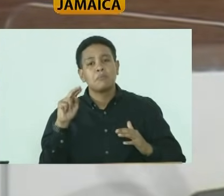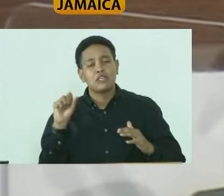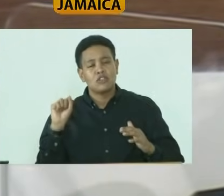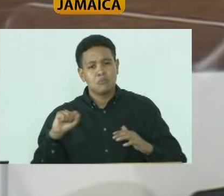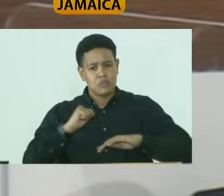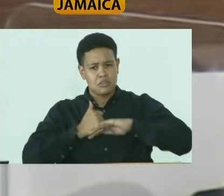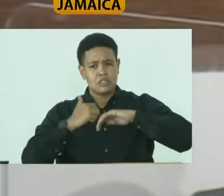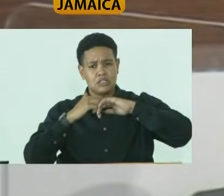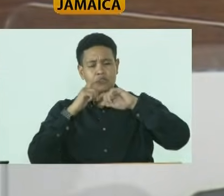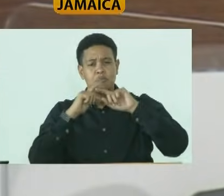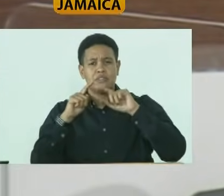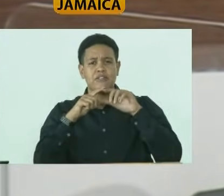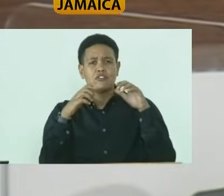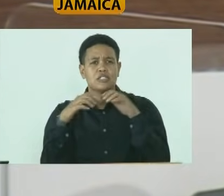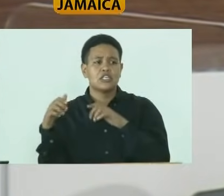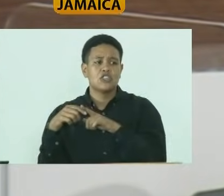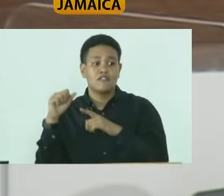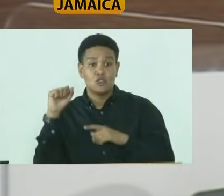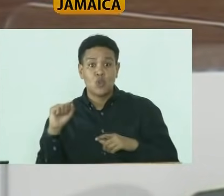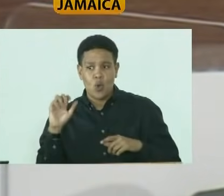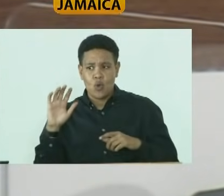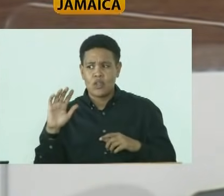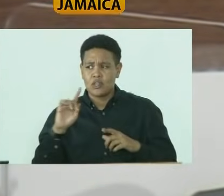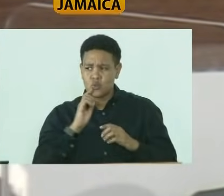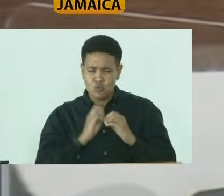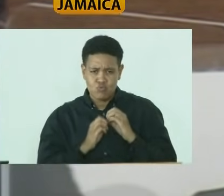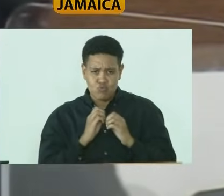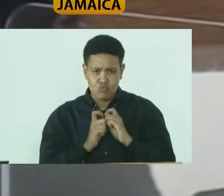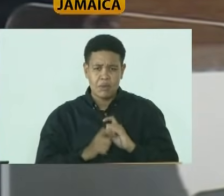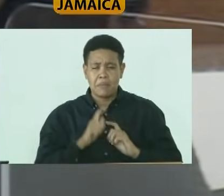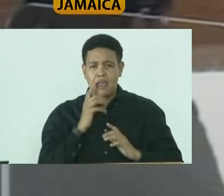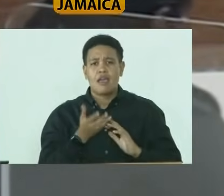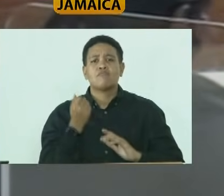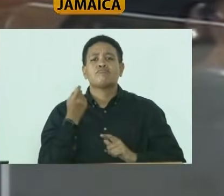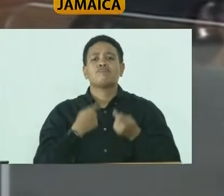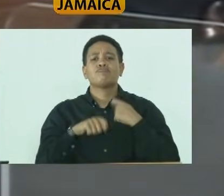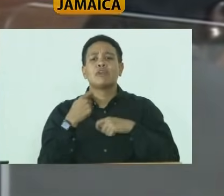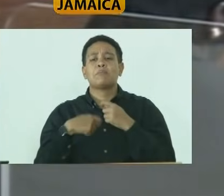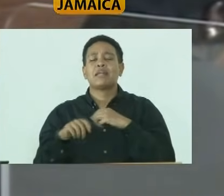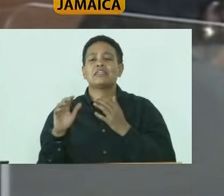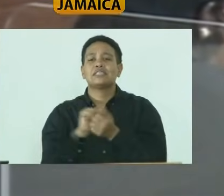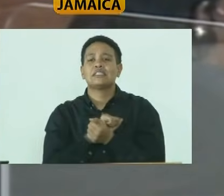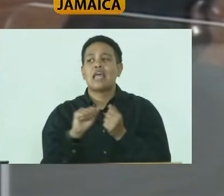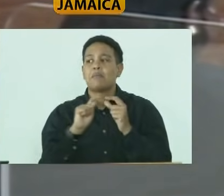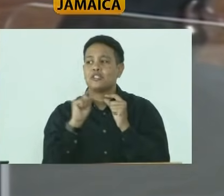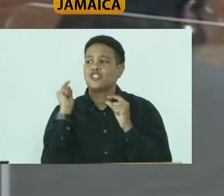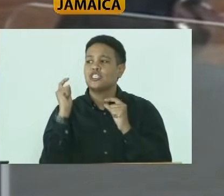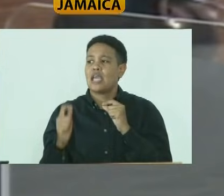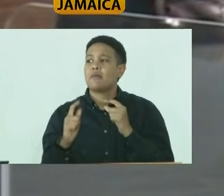along sections of the South Coast to repair and replace damaged cables. And an